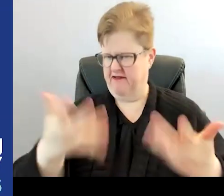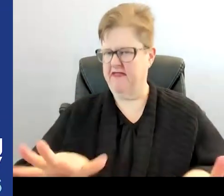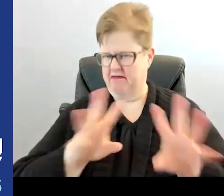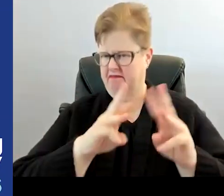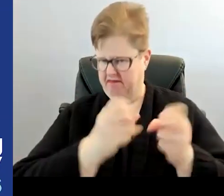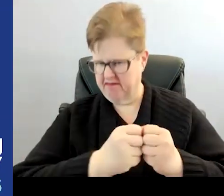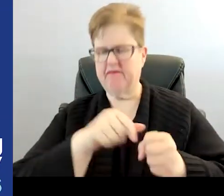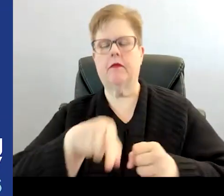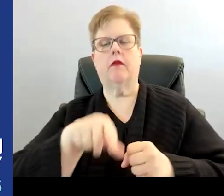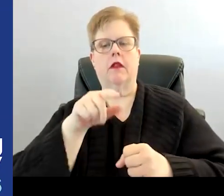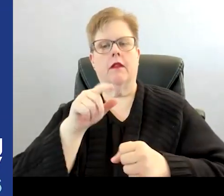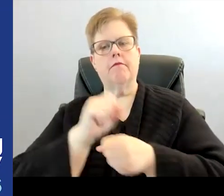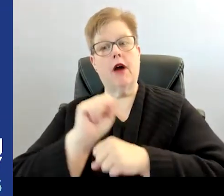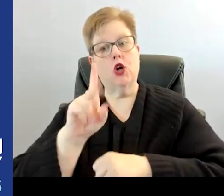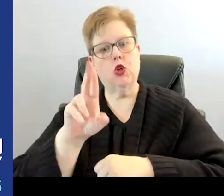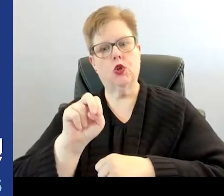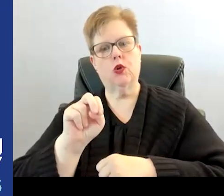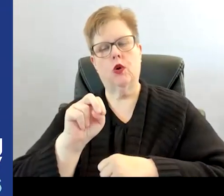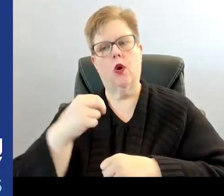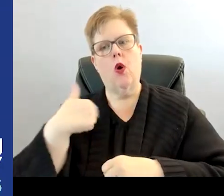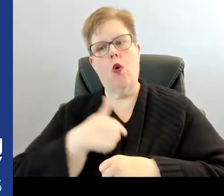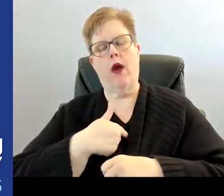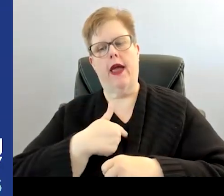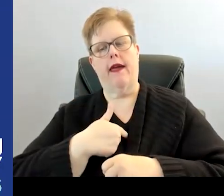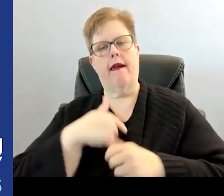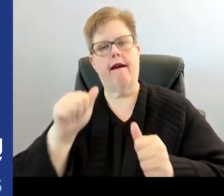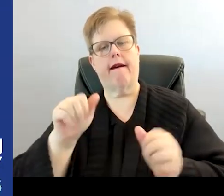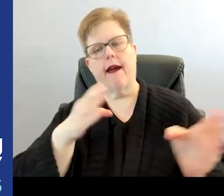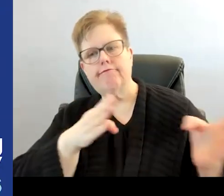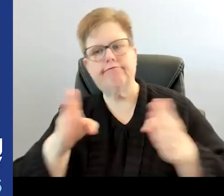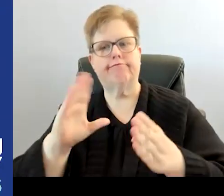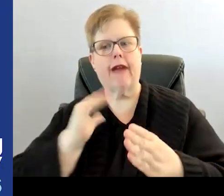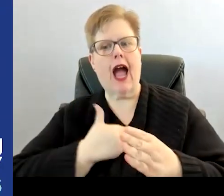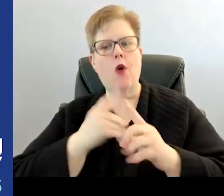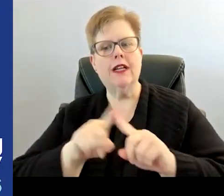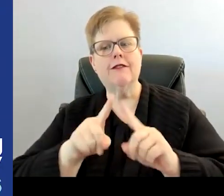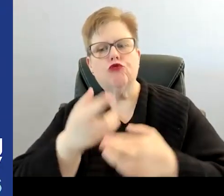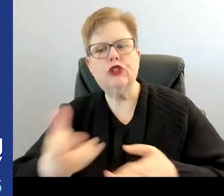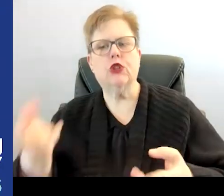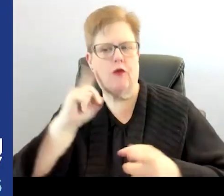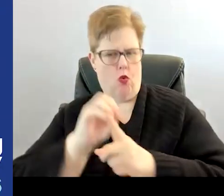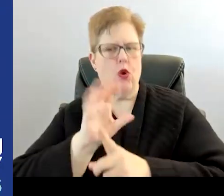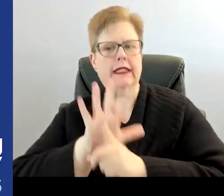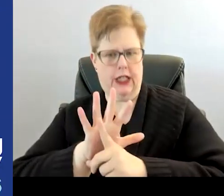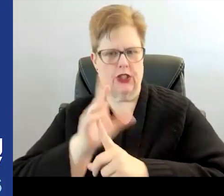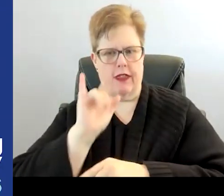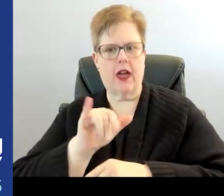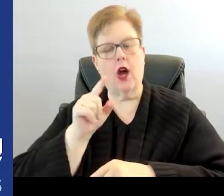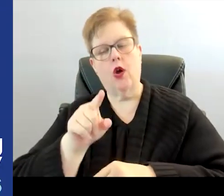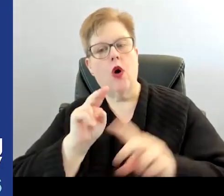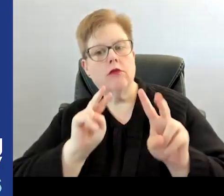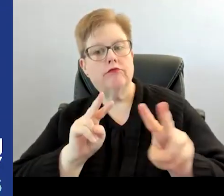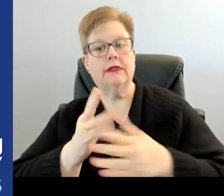make sure that this is part of what we gear our resources for in orientation. So look out for